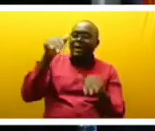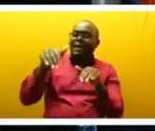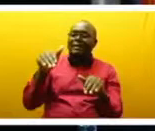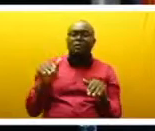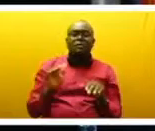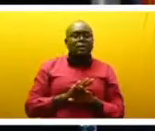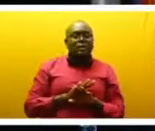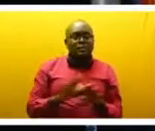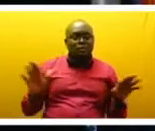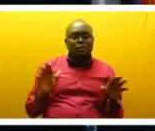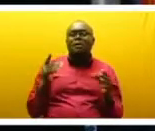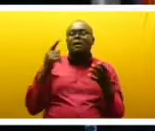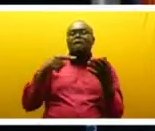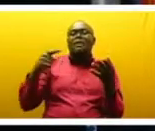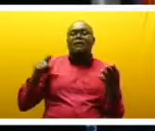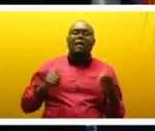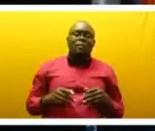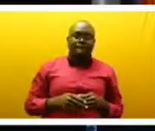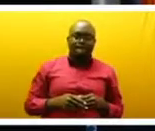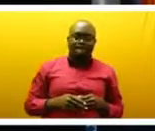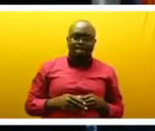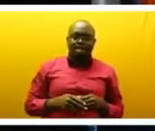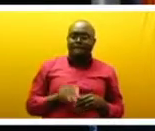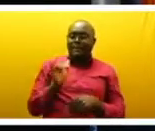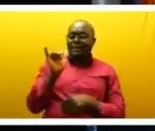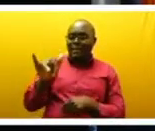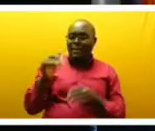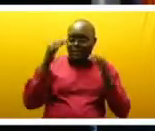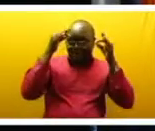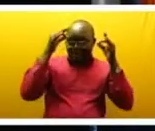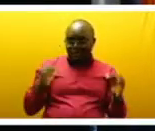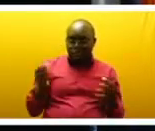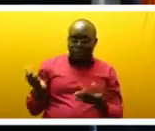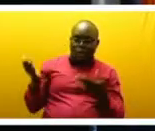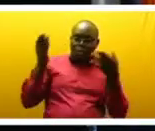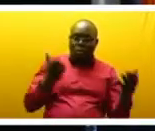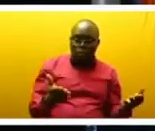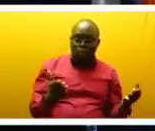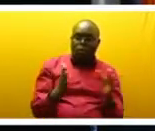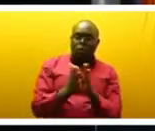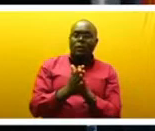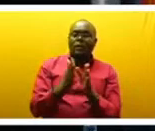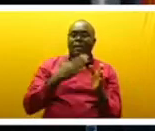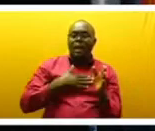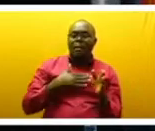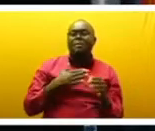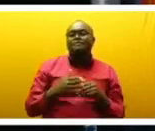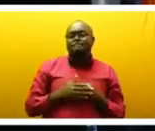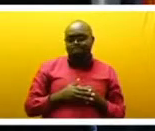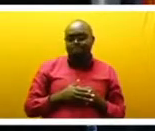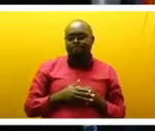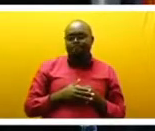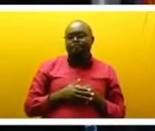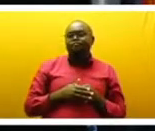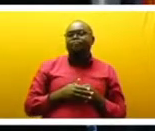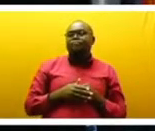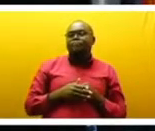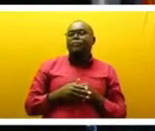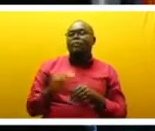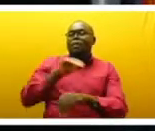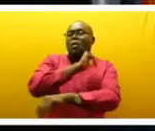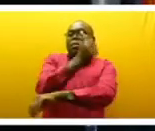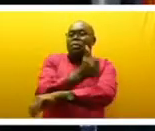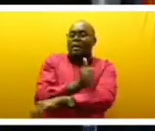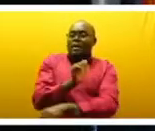not verifiable. That decision is before you with our digest of authorities.